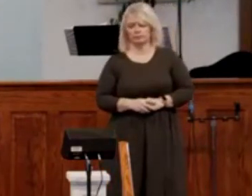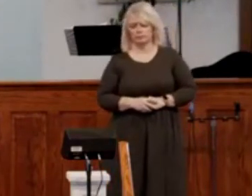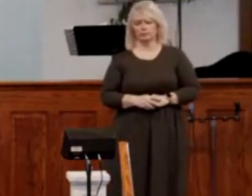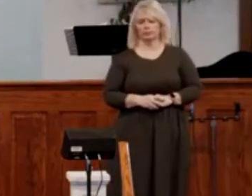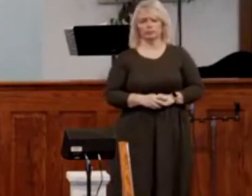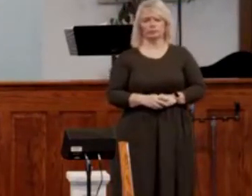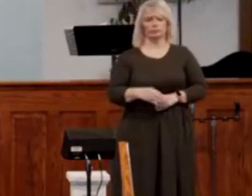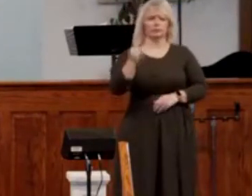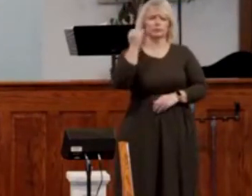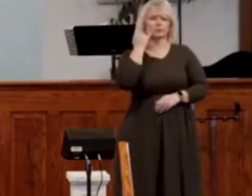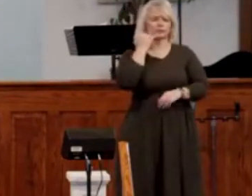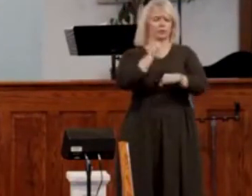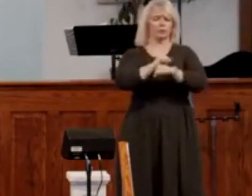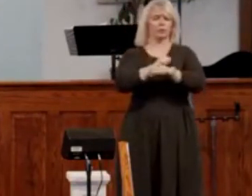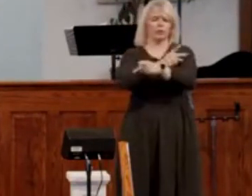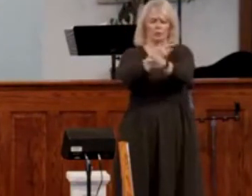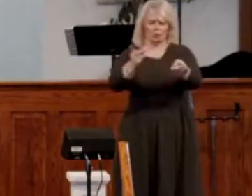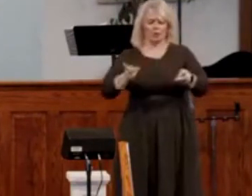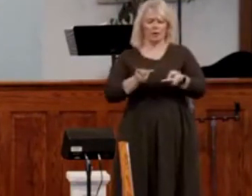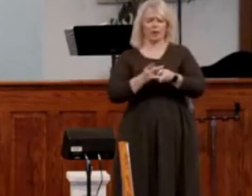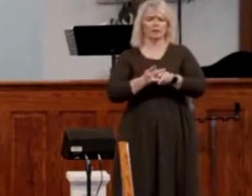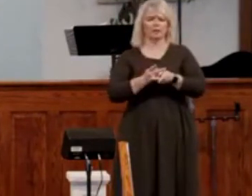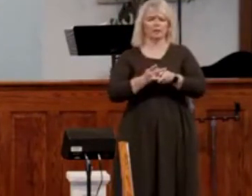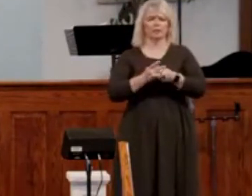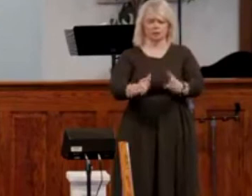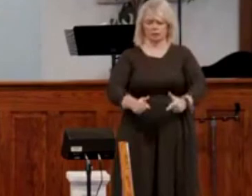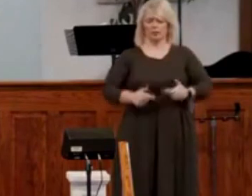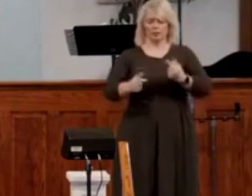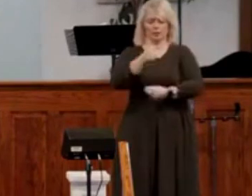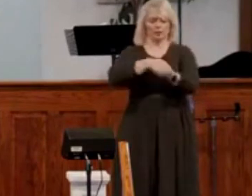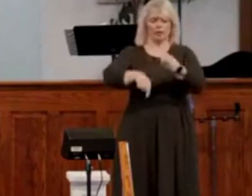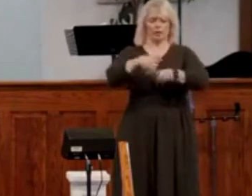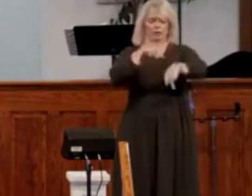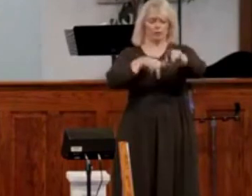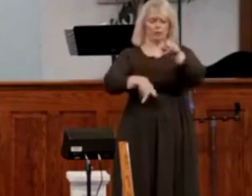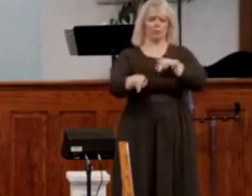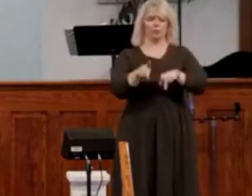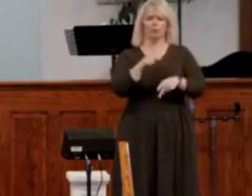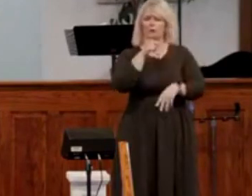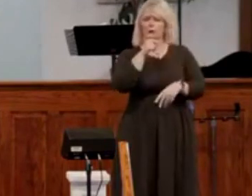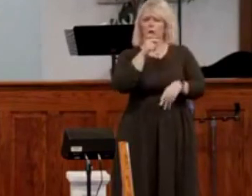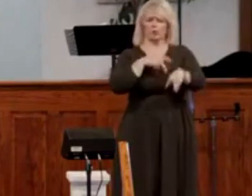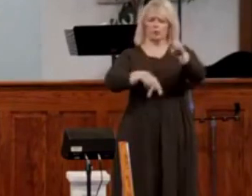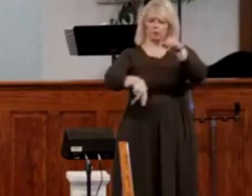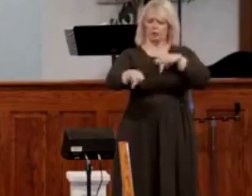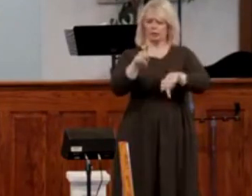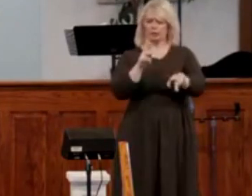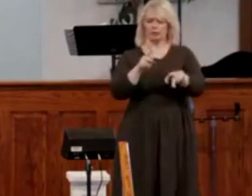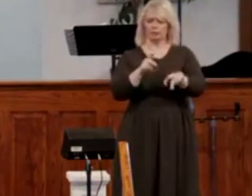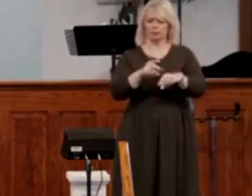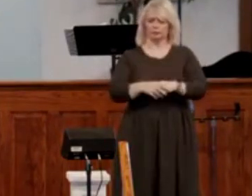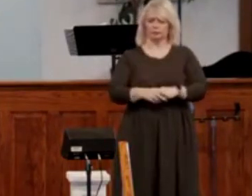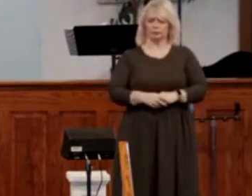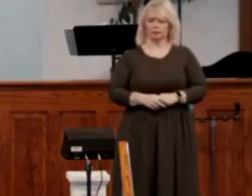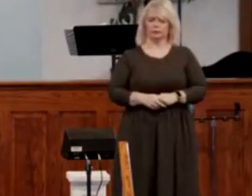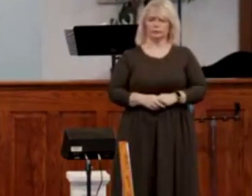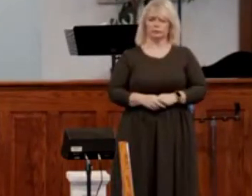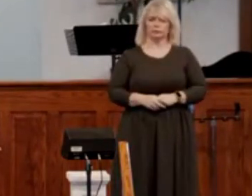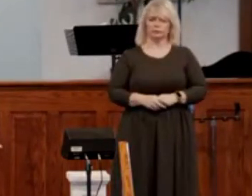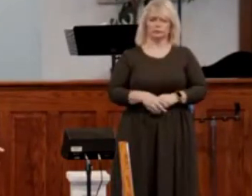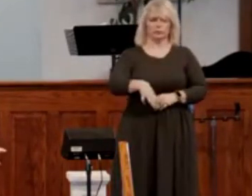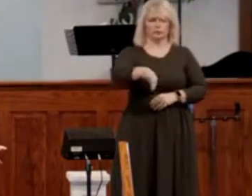If you are in a workplace, or you work around people, live around people, come in contact with people, who are your people? And guess